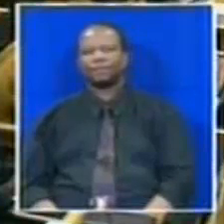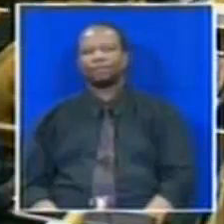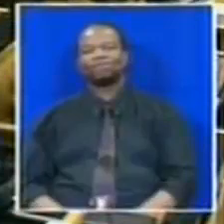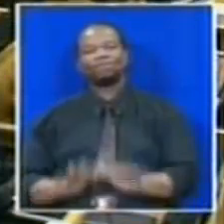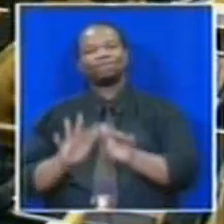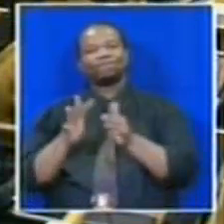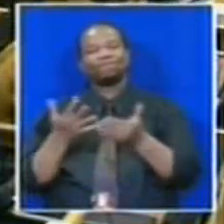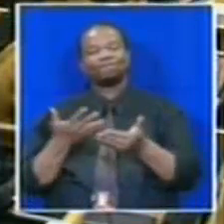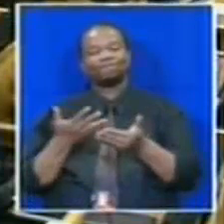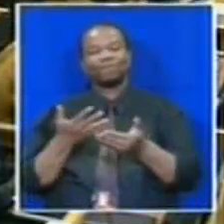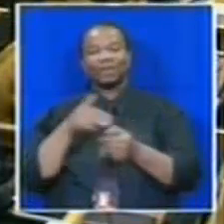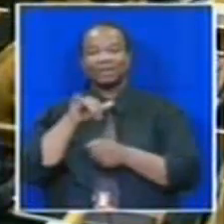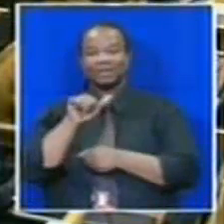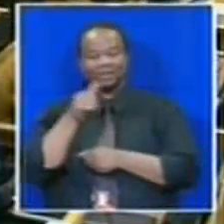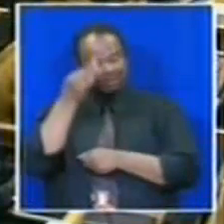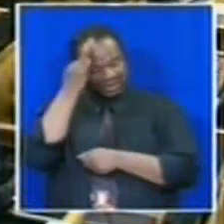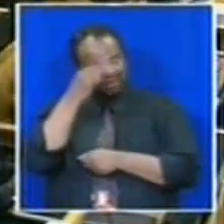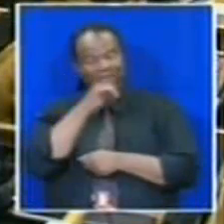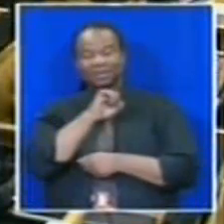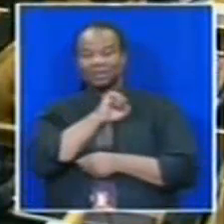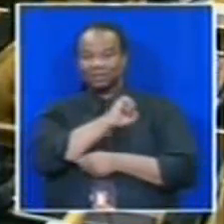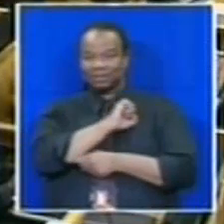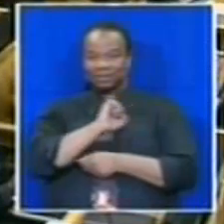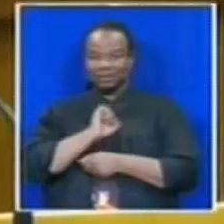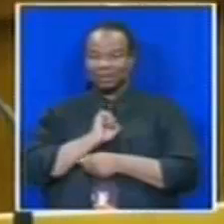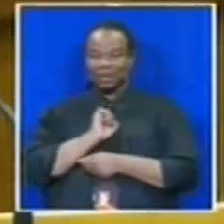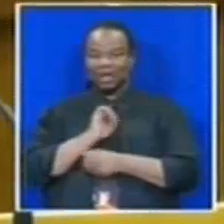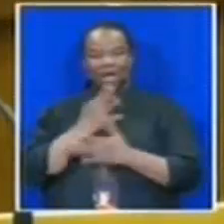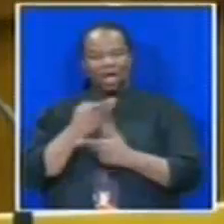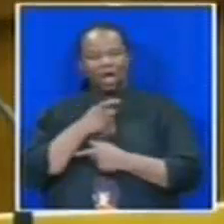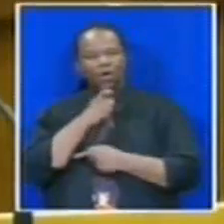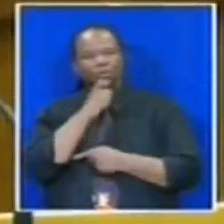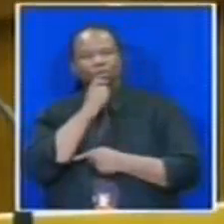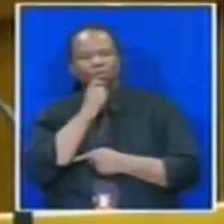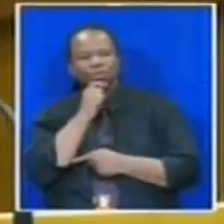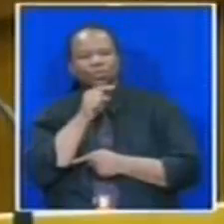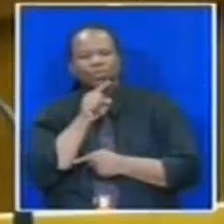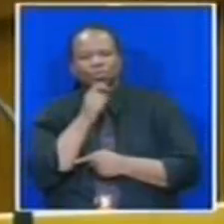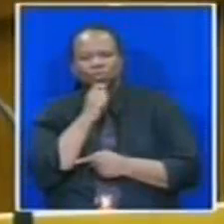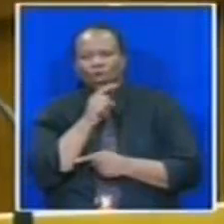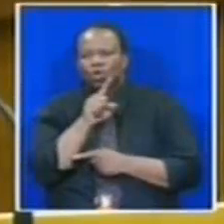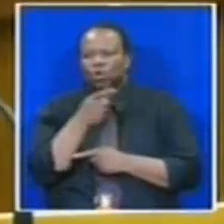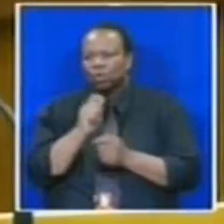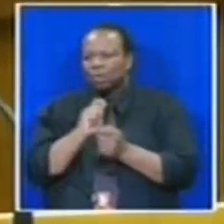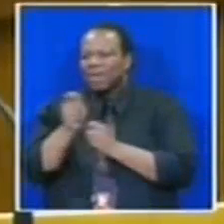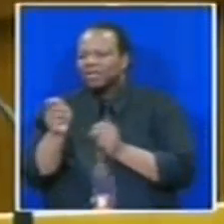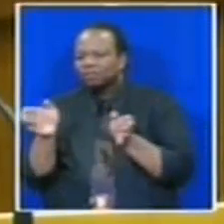Officials, I'm afraid, are doing huge damage to businesses in South Africa by not paying in time and not paying in